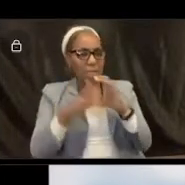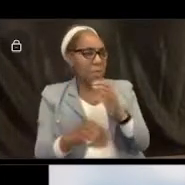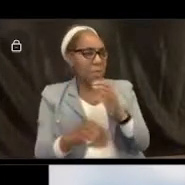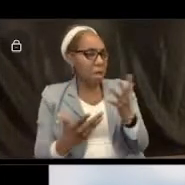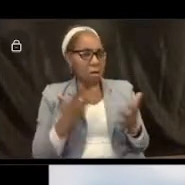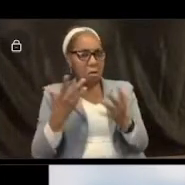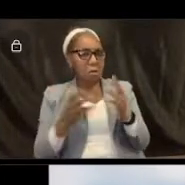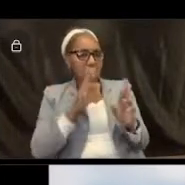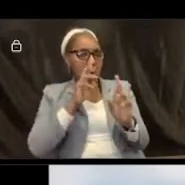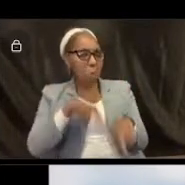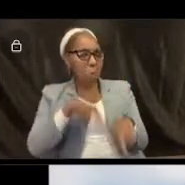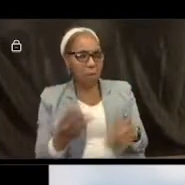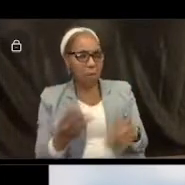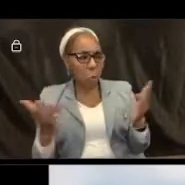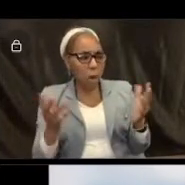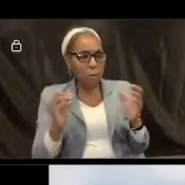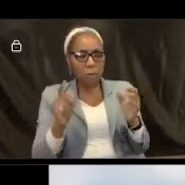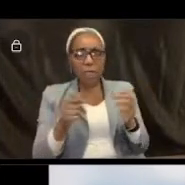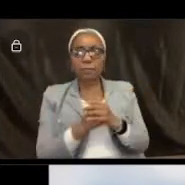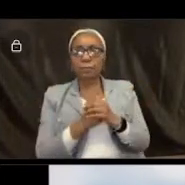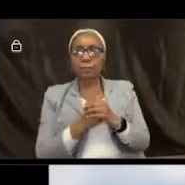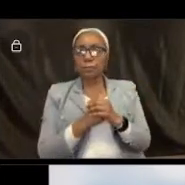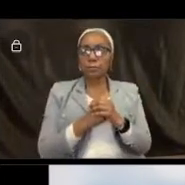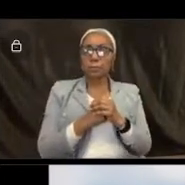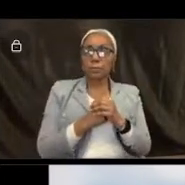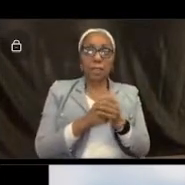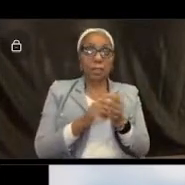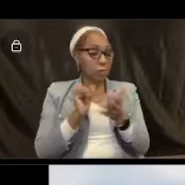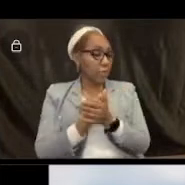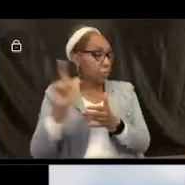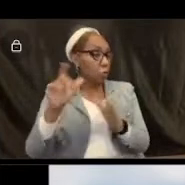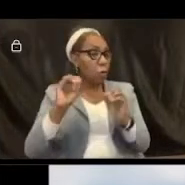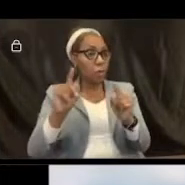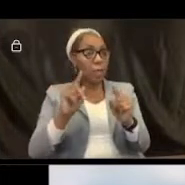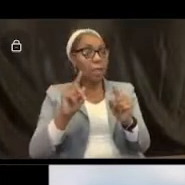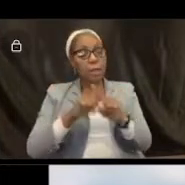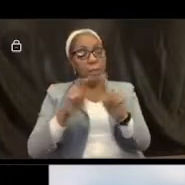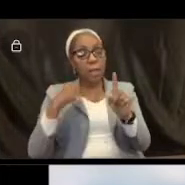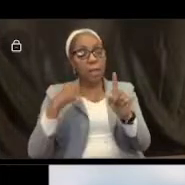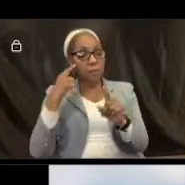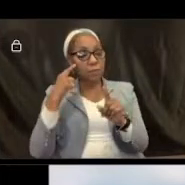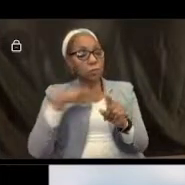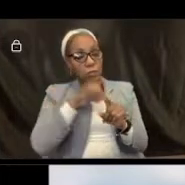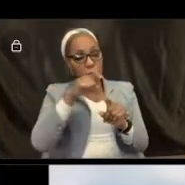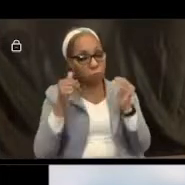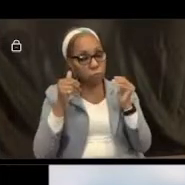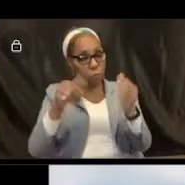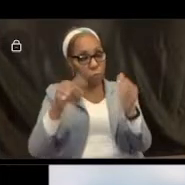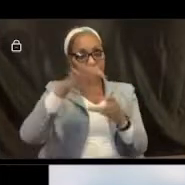the report. So that's it, but I think we should vote.